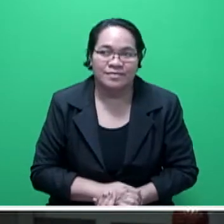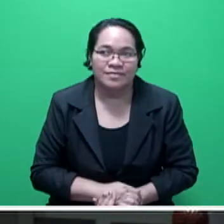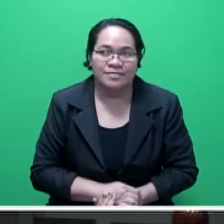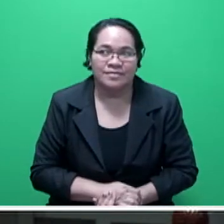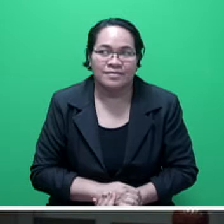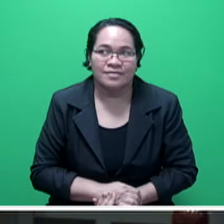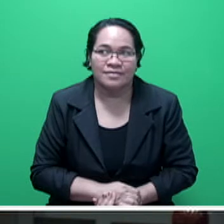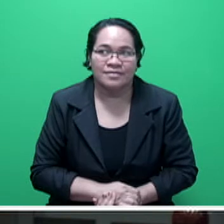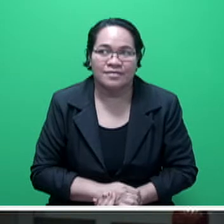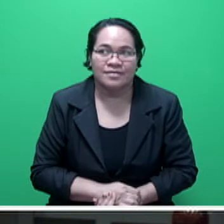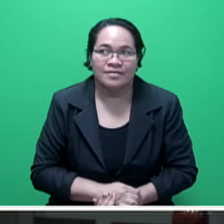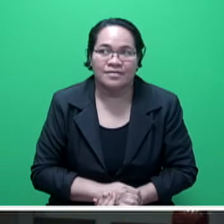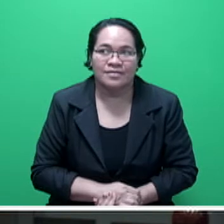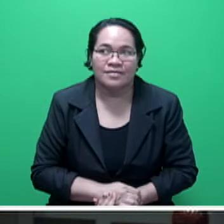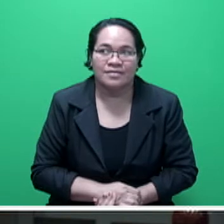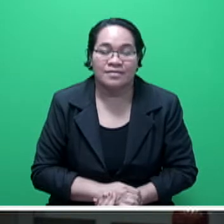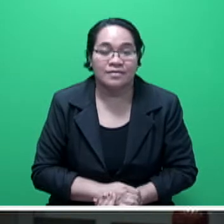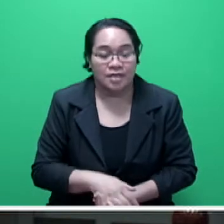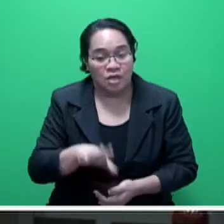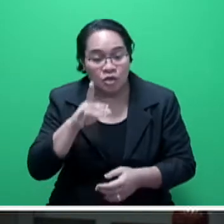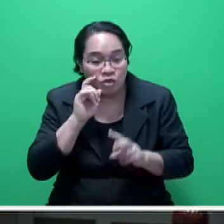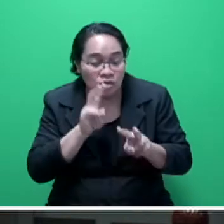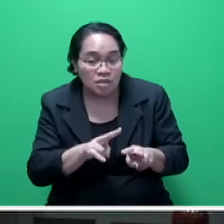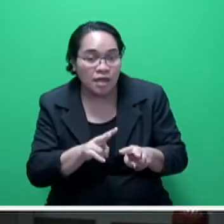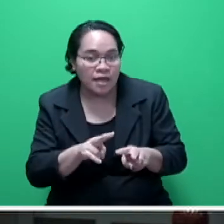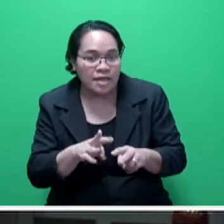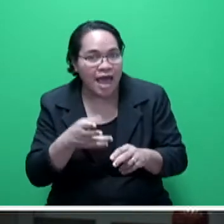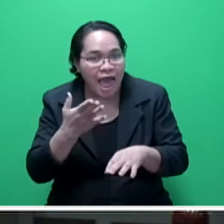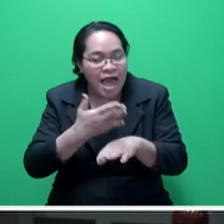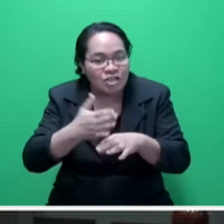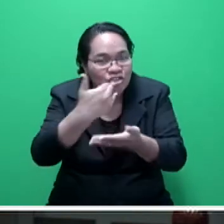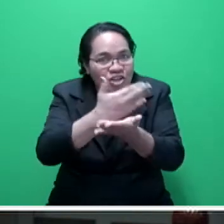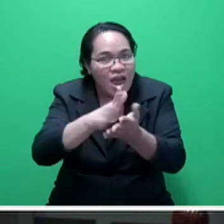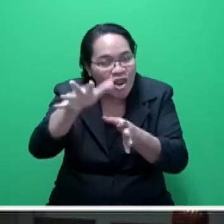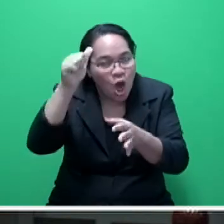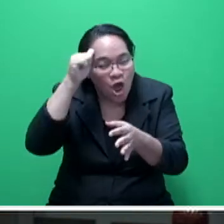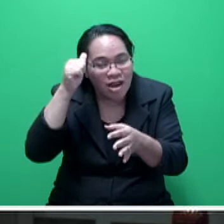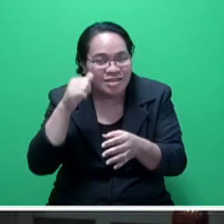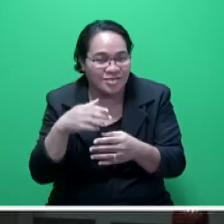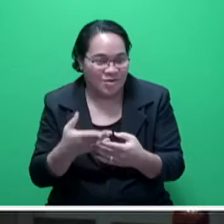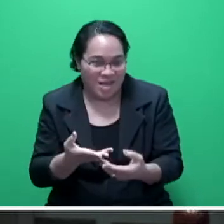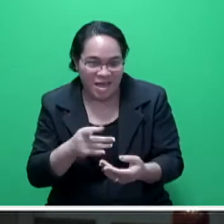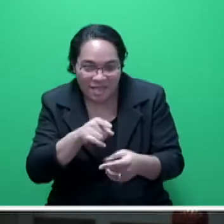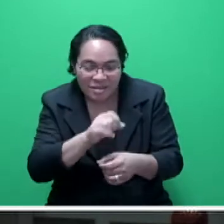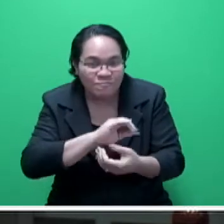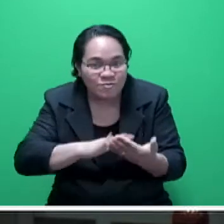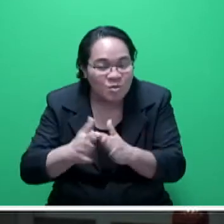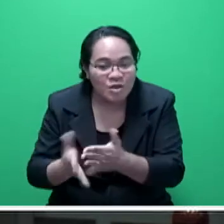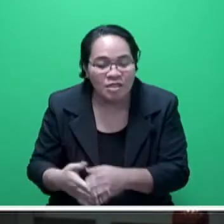as you're also aware, we've been sharing the knowledge and practical experiences of COVID-19 for both the community and also the safety